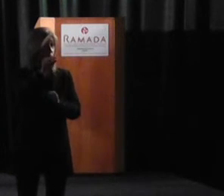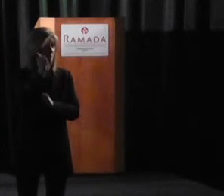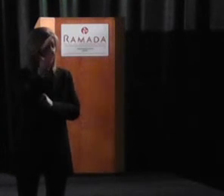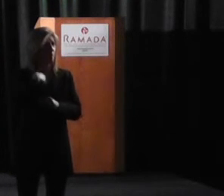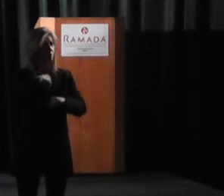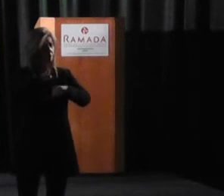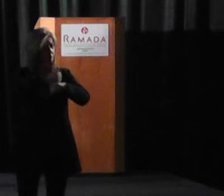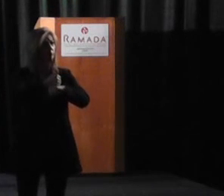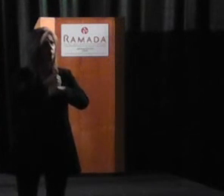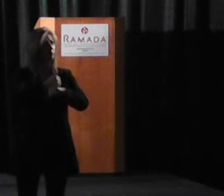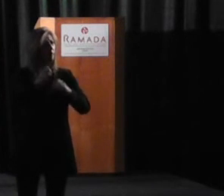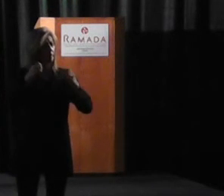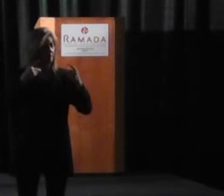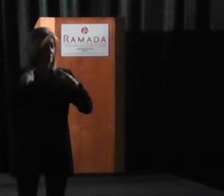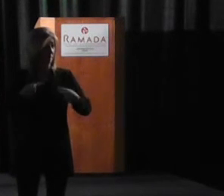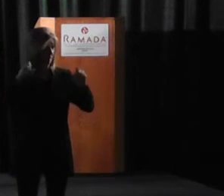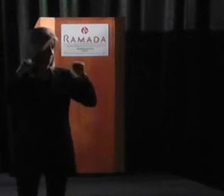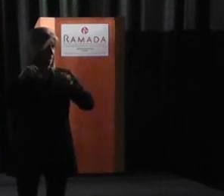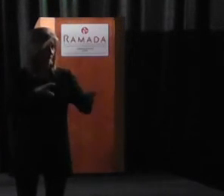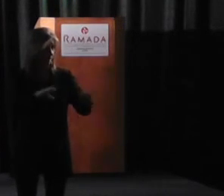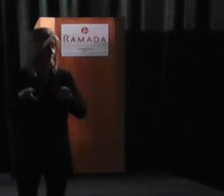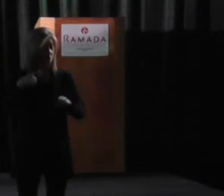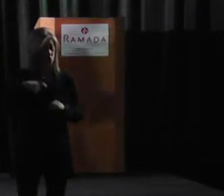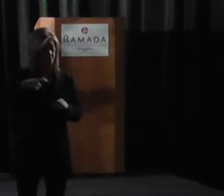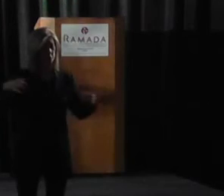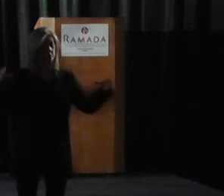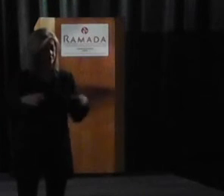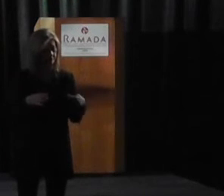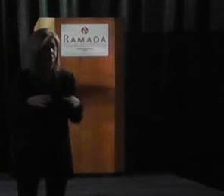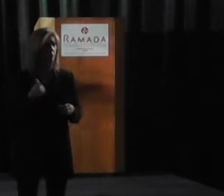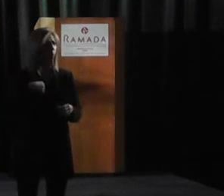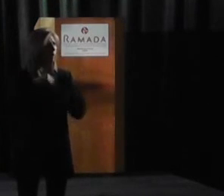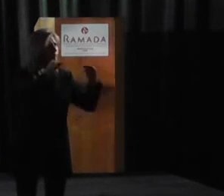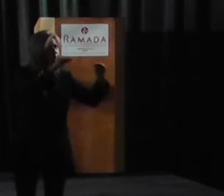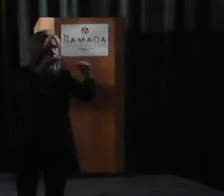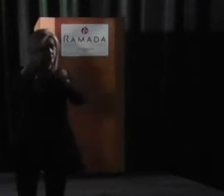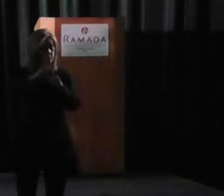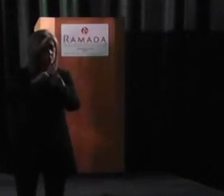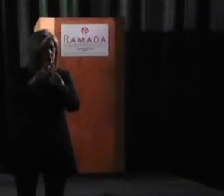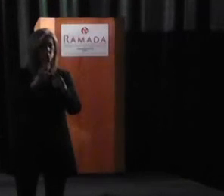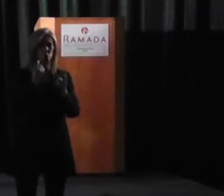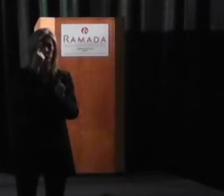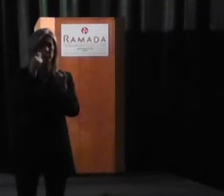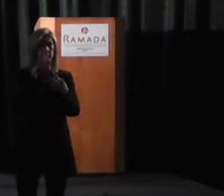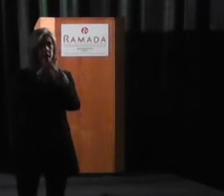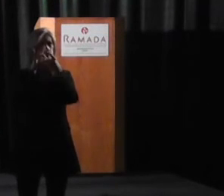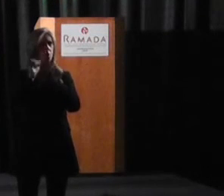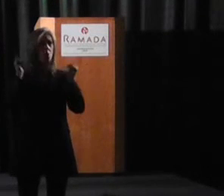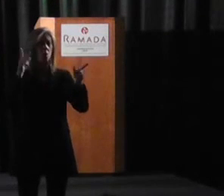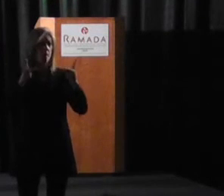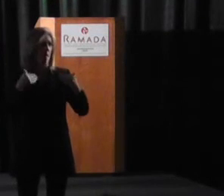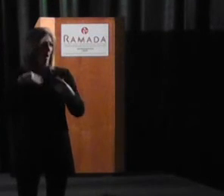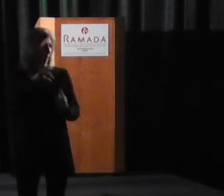to educate and inform professionals. This helped professionals understand everyone's unique abilities and help people